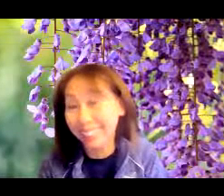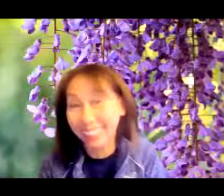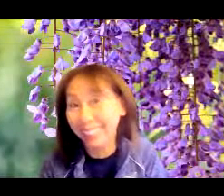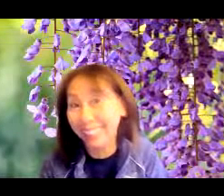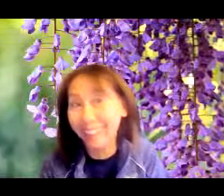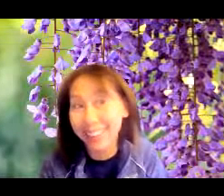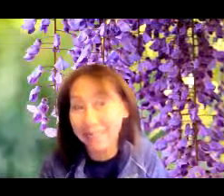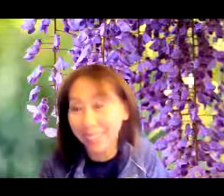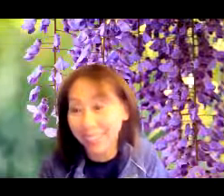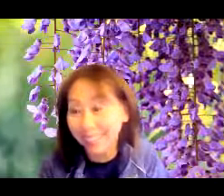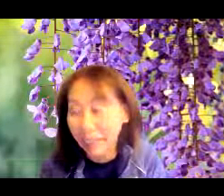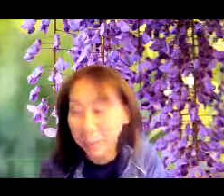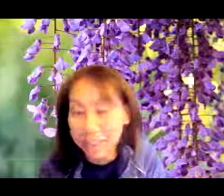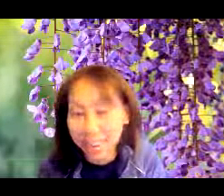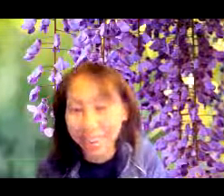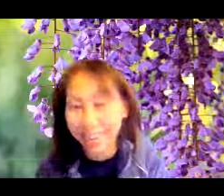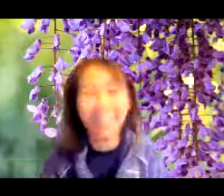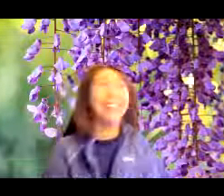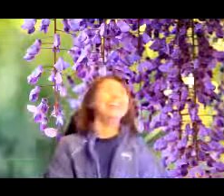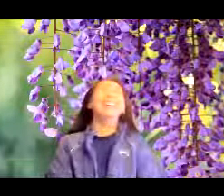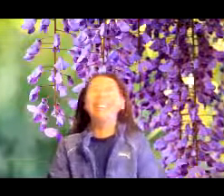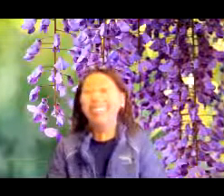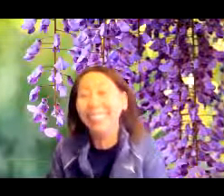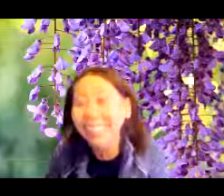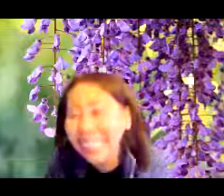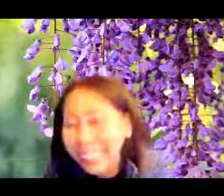It's like I am like hibernating.